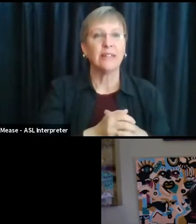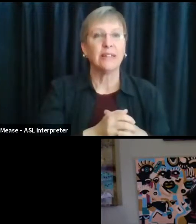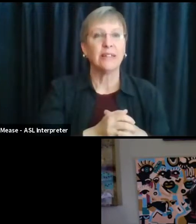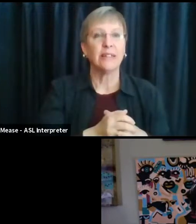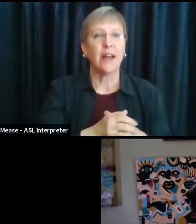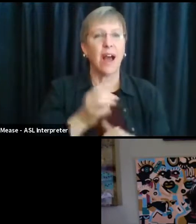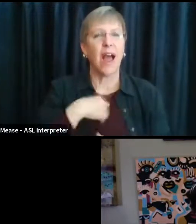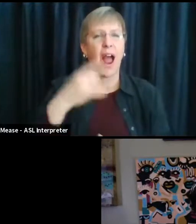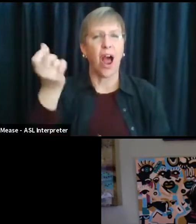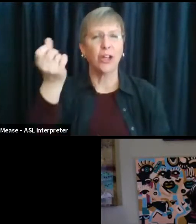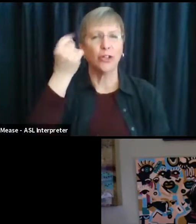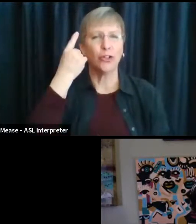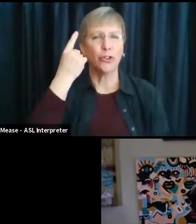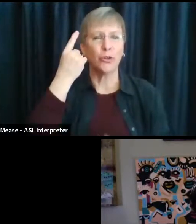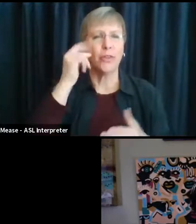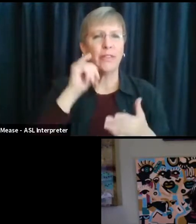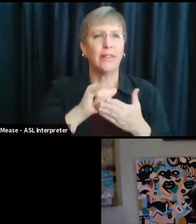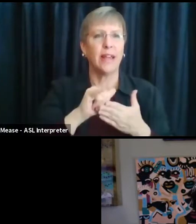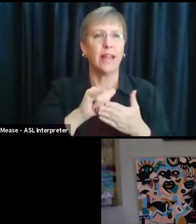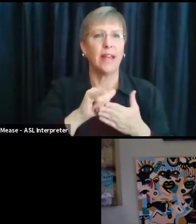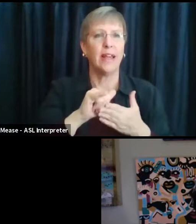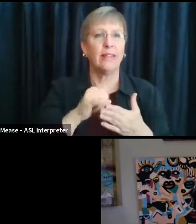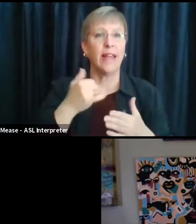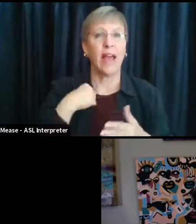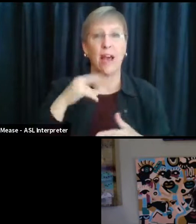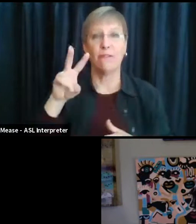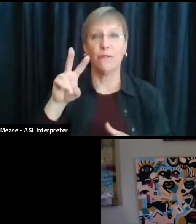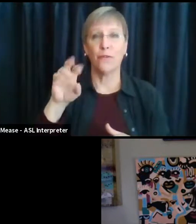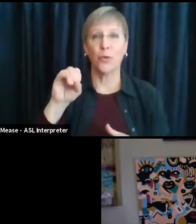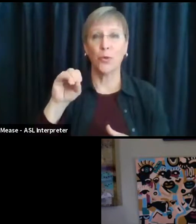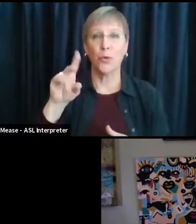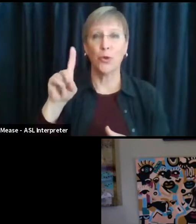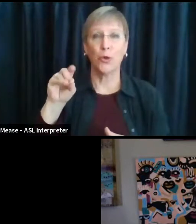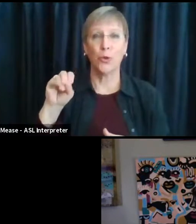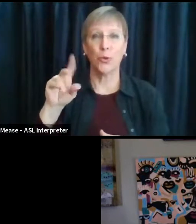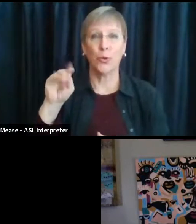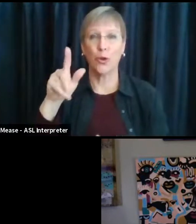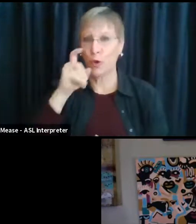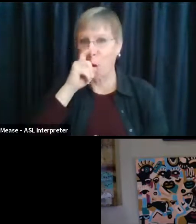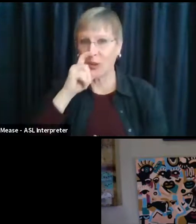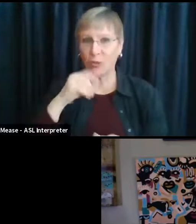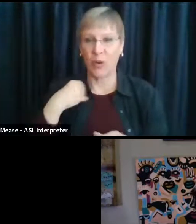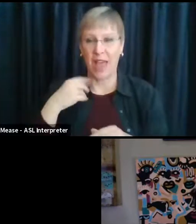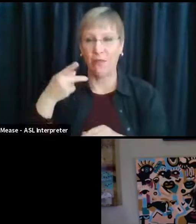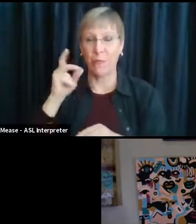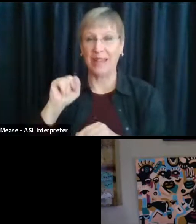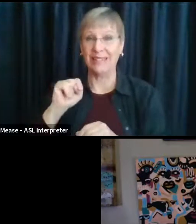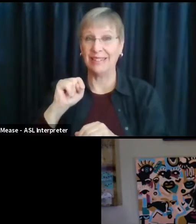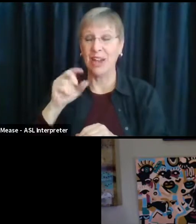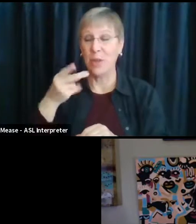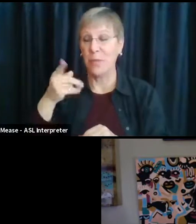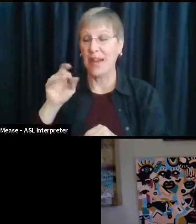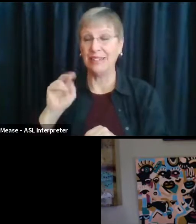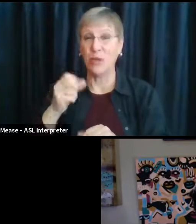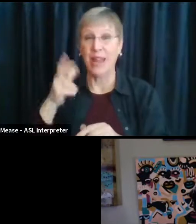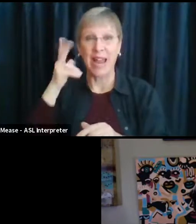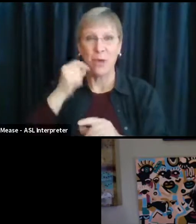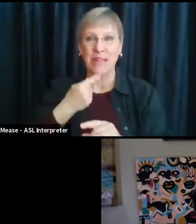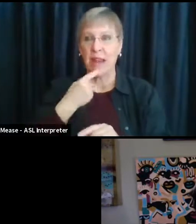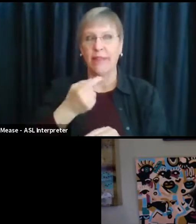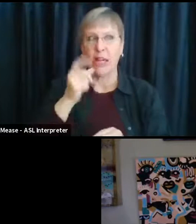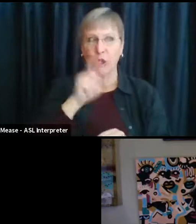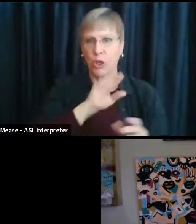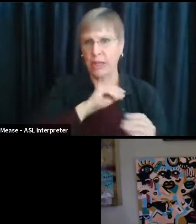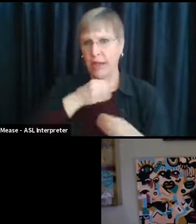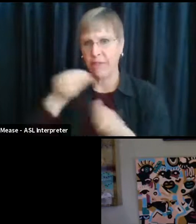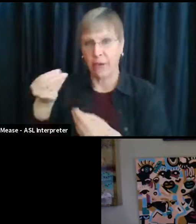of understood that they have voodoo dolls where they put pins saying my name every time they hear me say that they should give back and